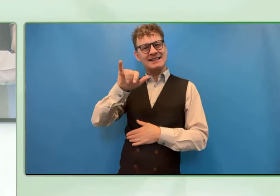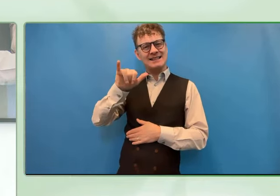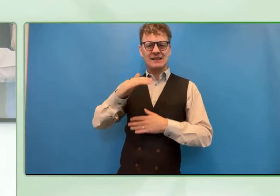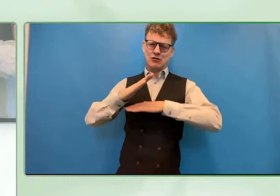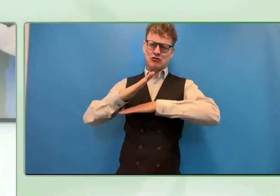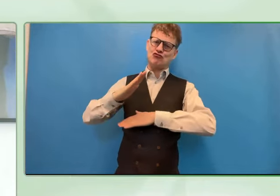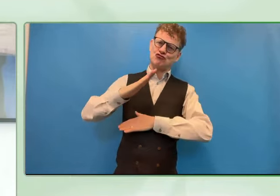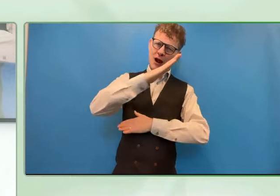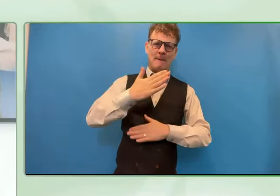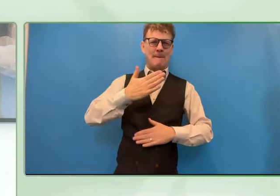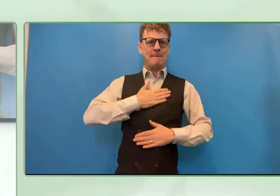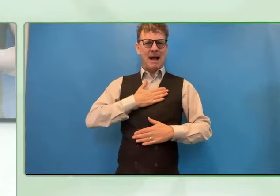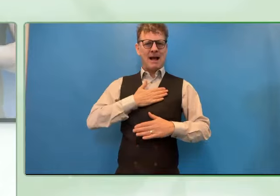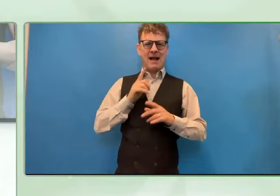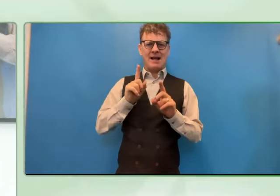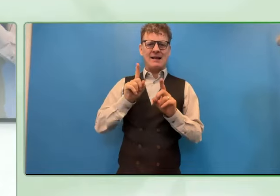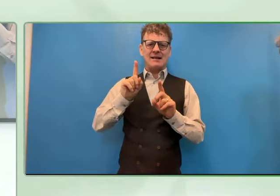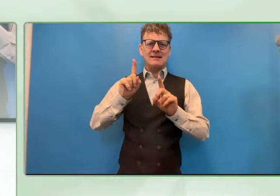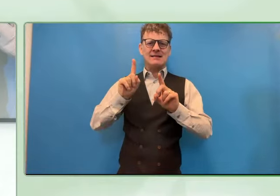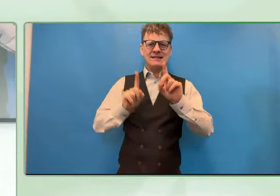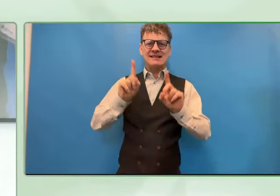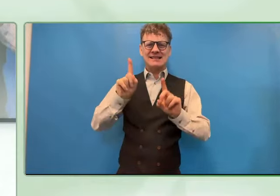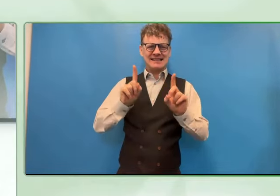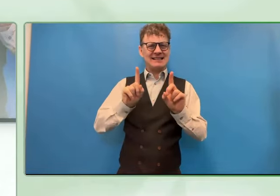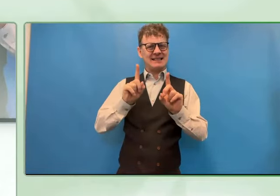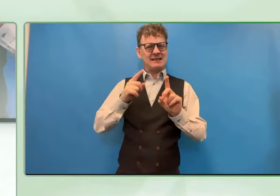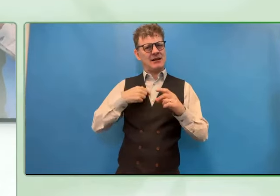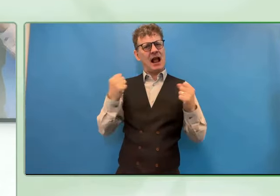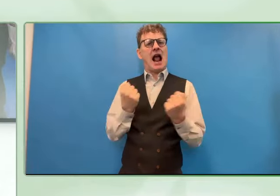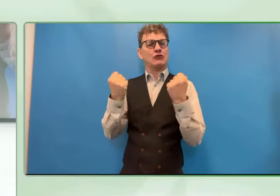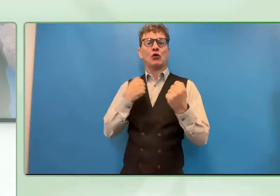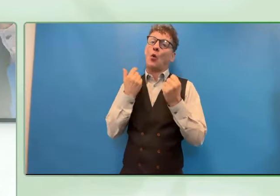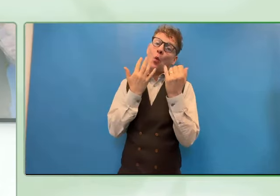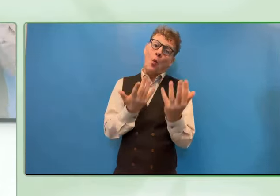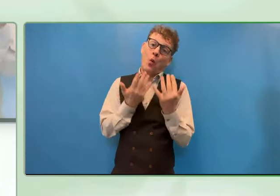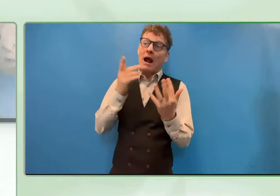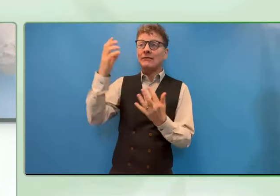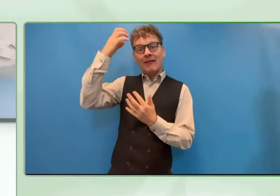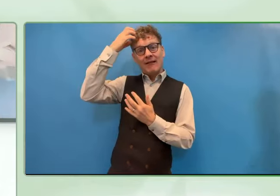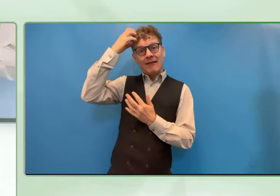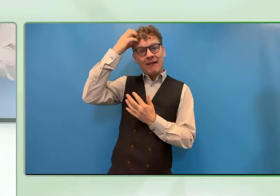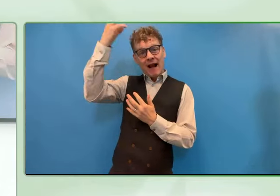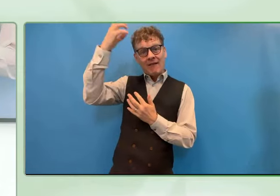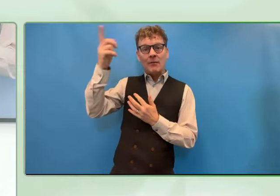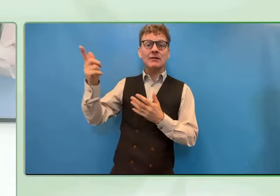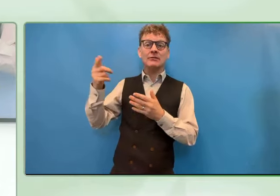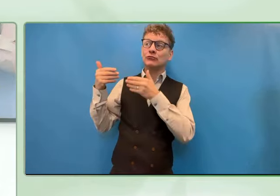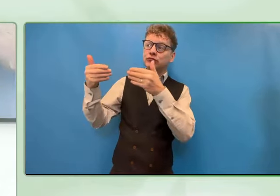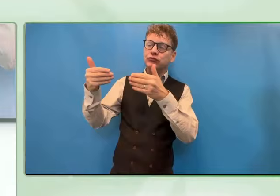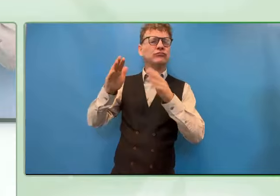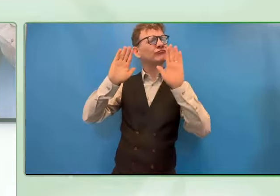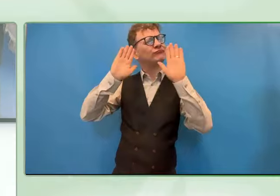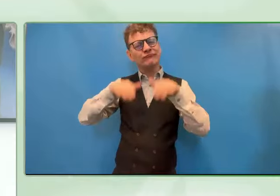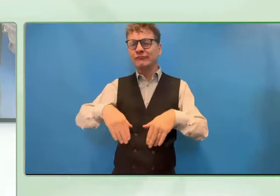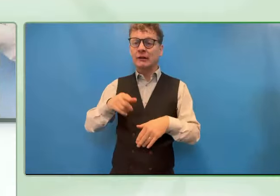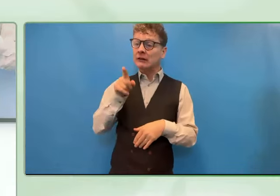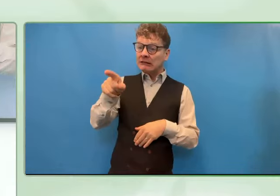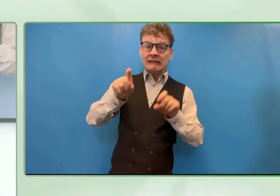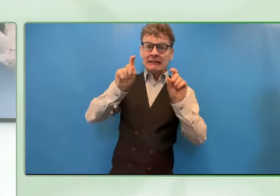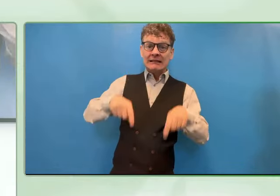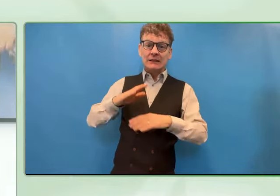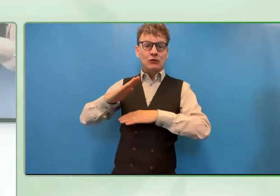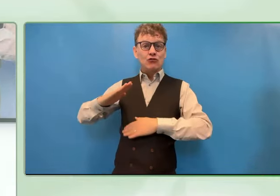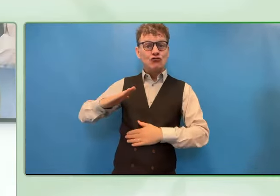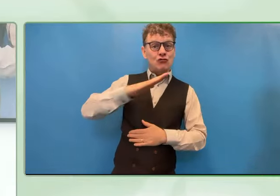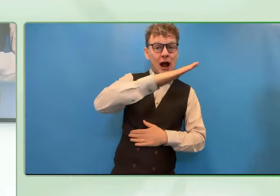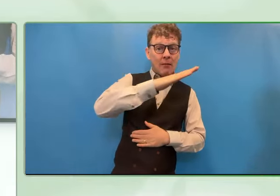action. And that is where we became the direct implementation agencies, where if you require a ramp, you require a toilet, you require